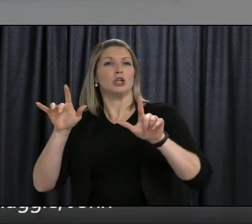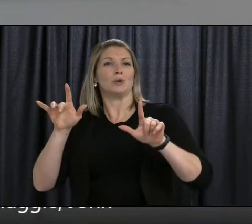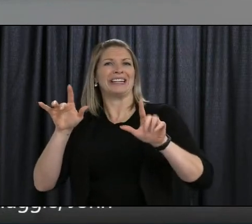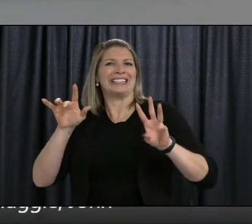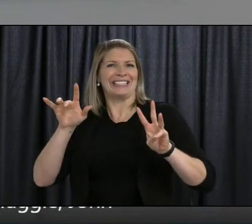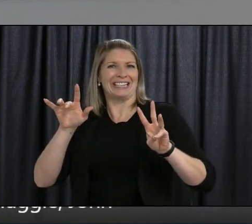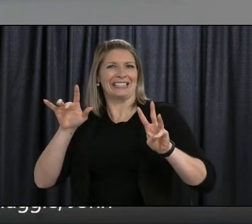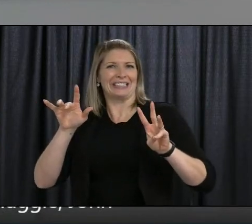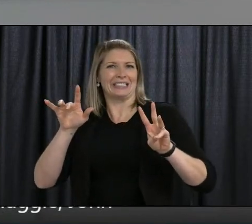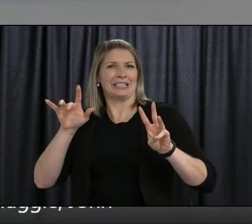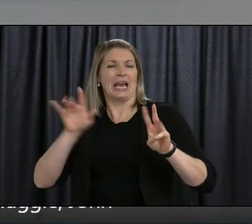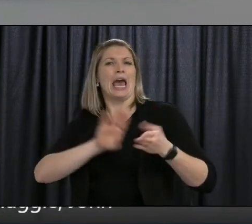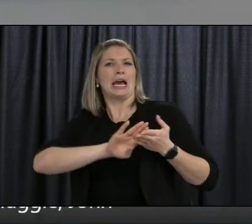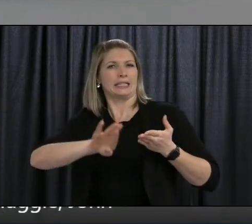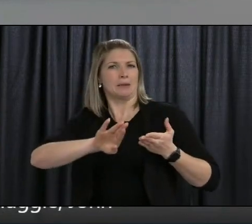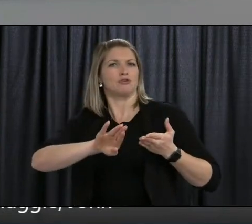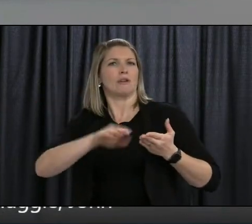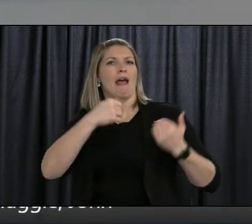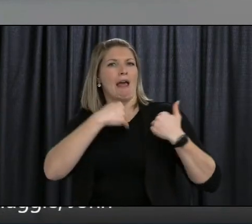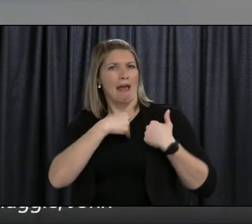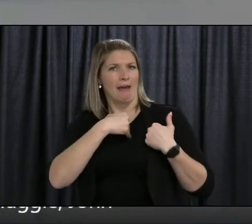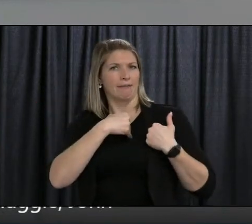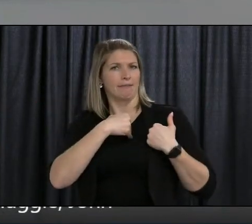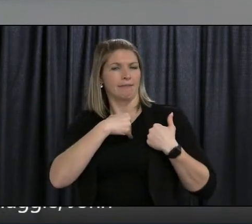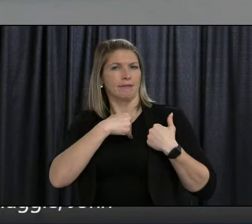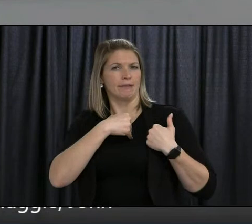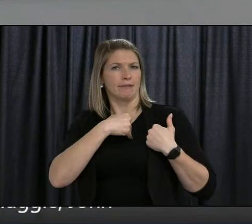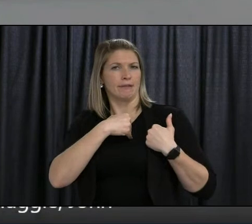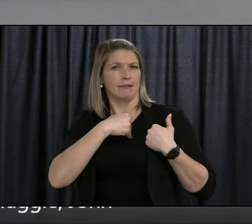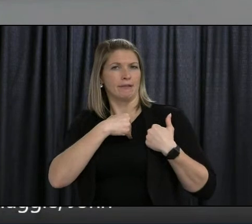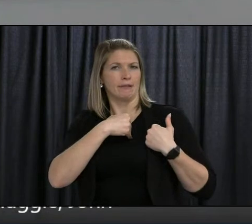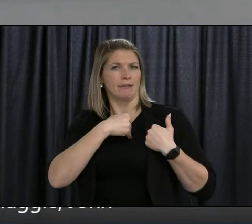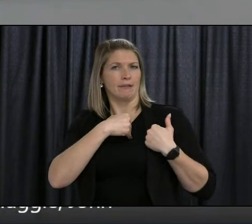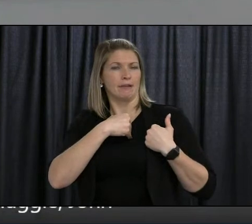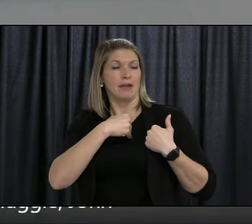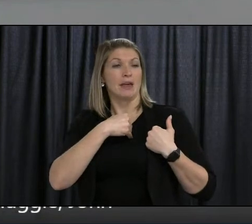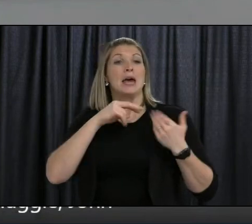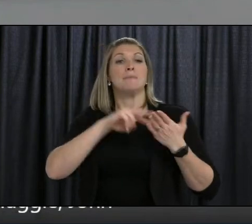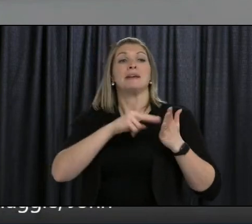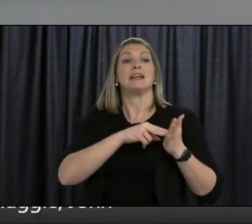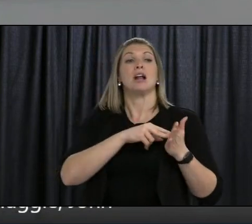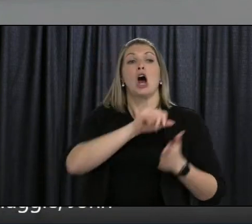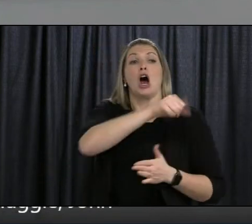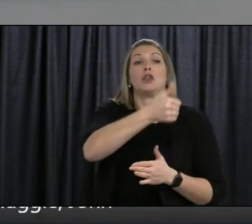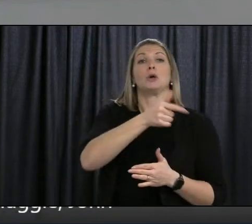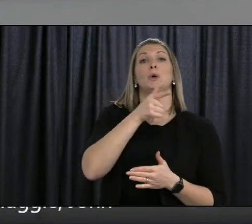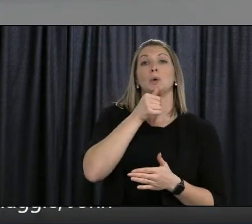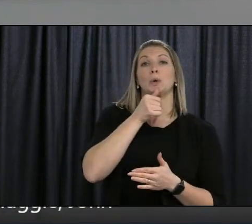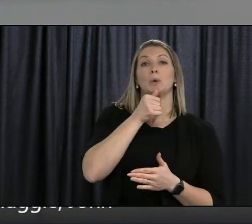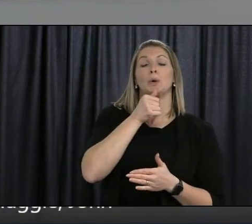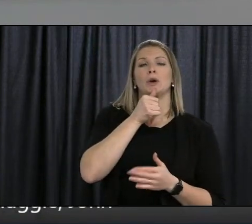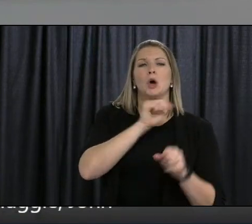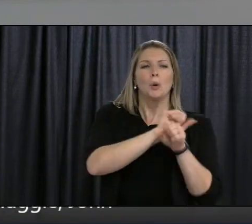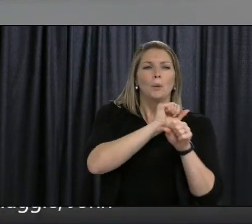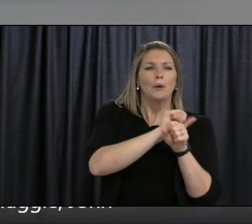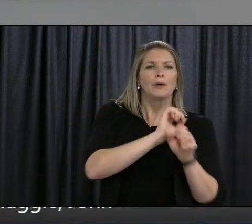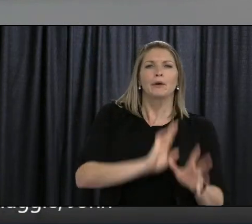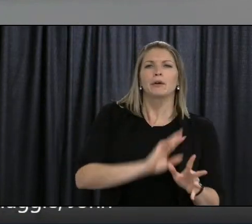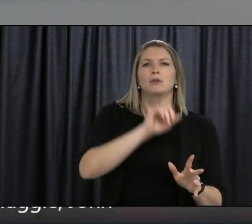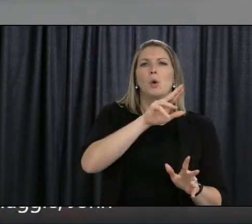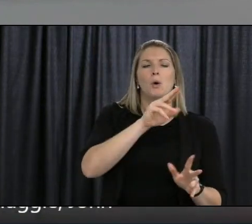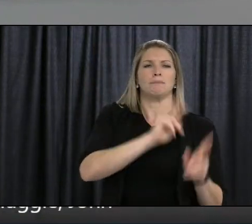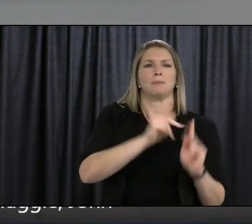received exemptions. The others would presumably be residents and or workers on